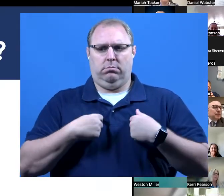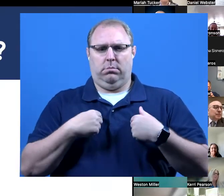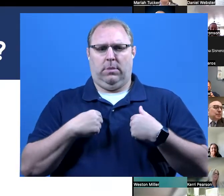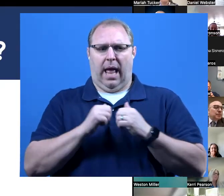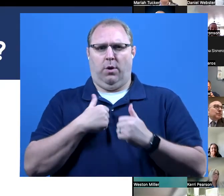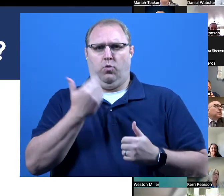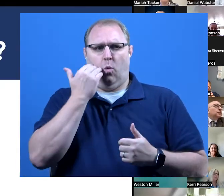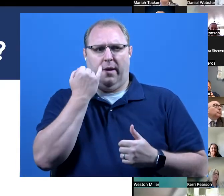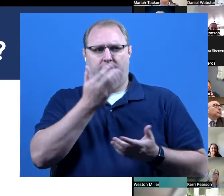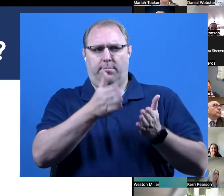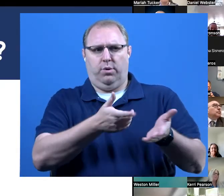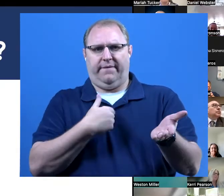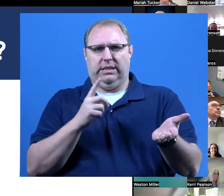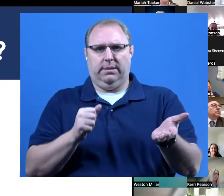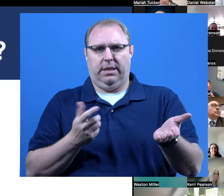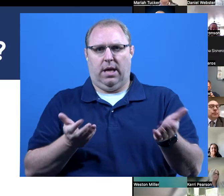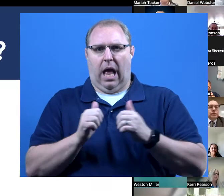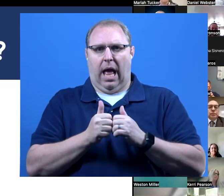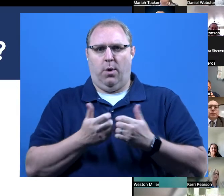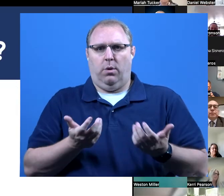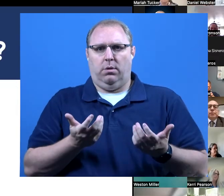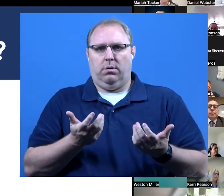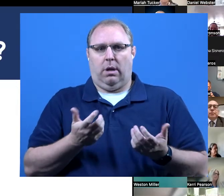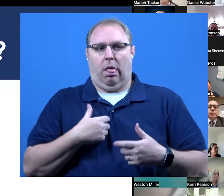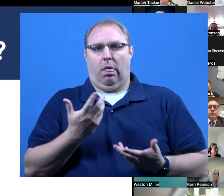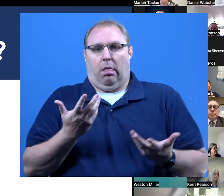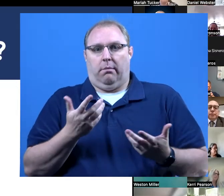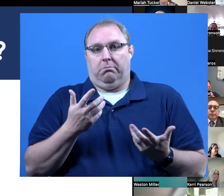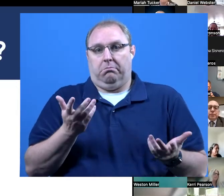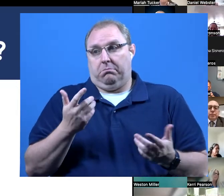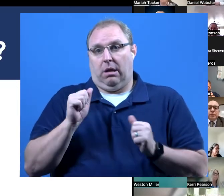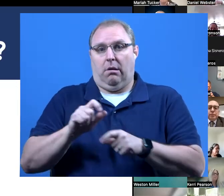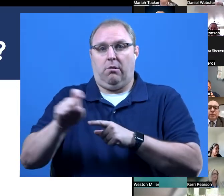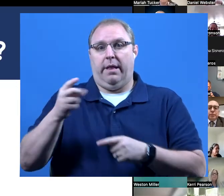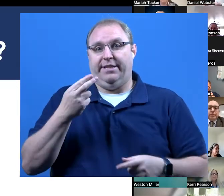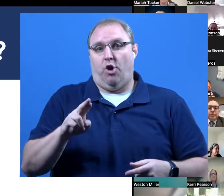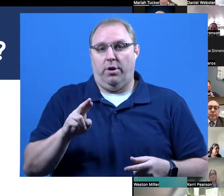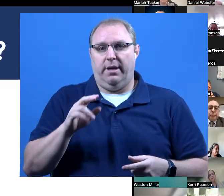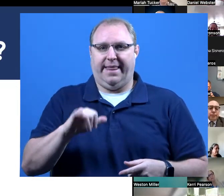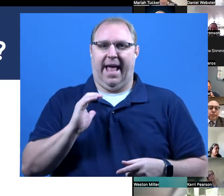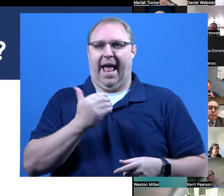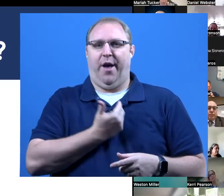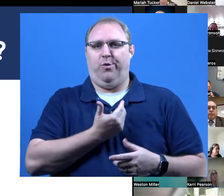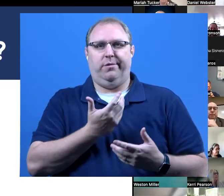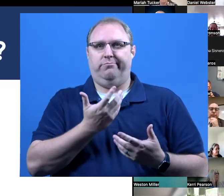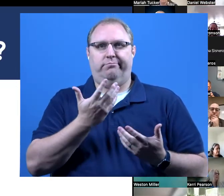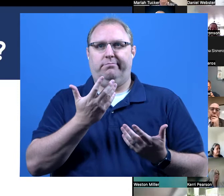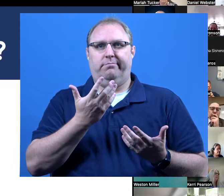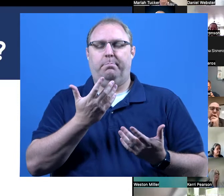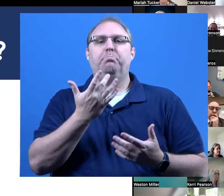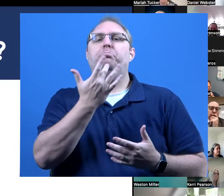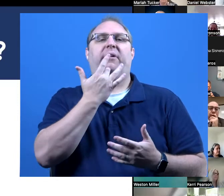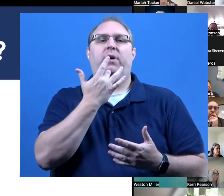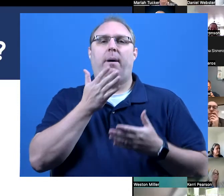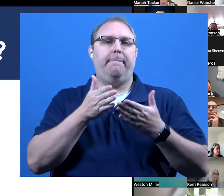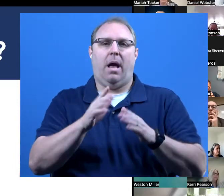again, that's our mantra, call HR. We don't expect you to know whether they have a disability or even ever ask, well, hey, do you have a disability that we